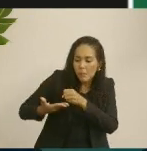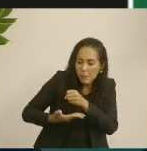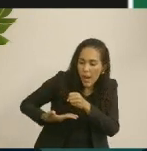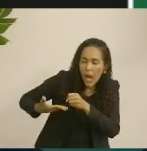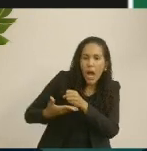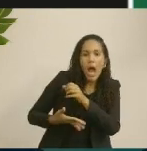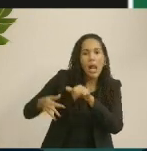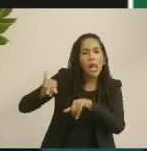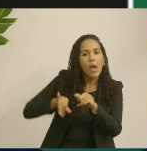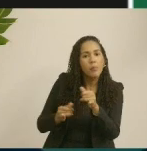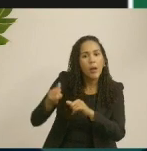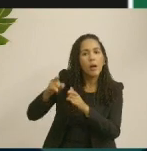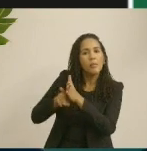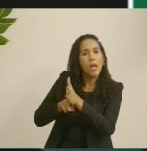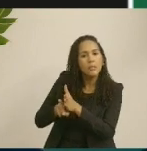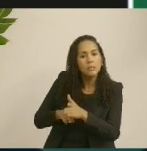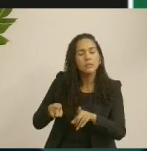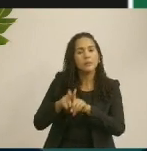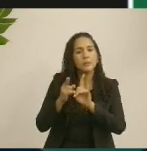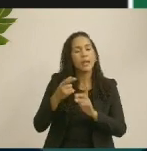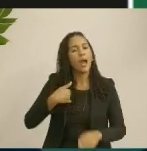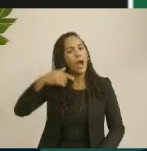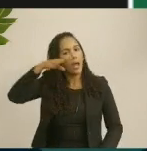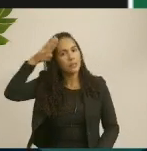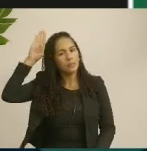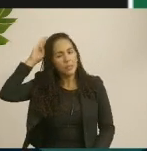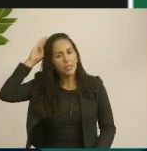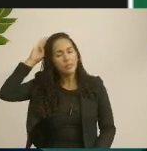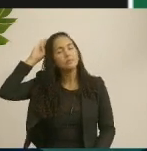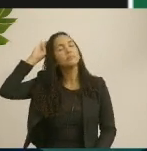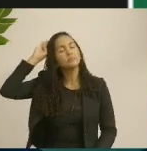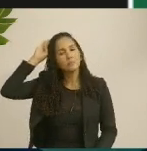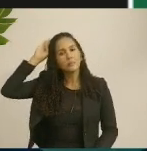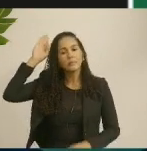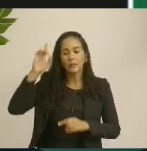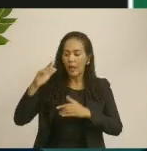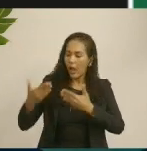to seeing things really translating into clinical